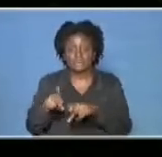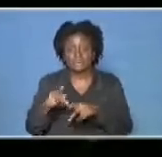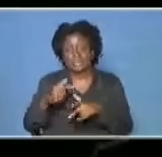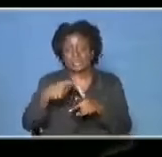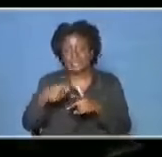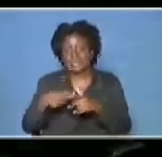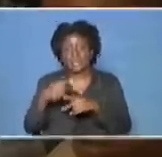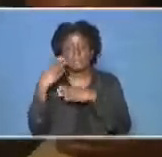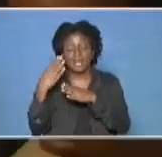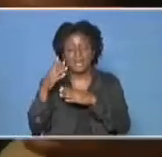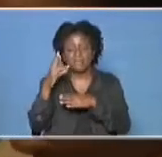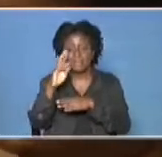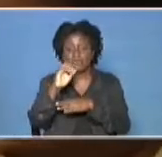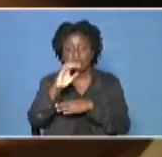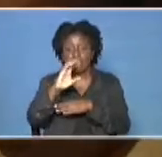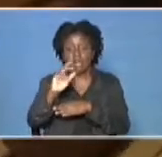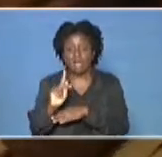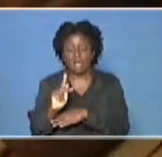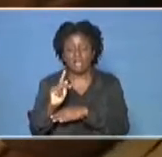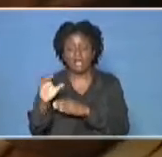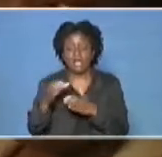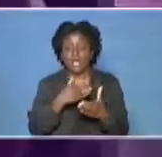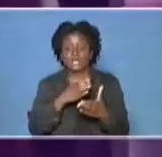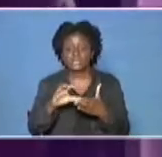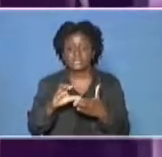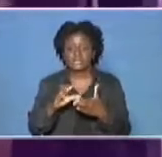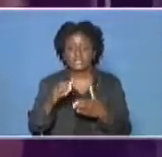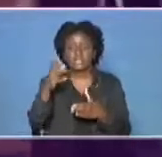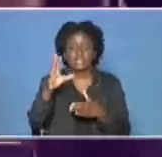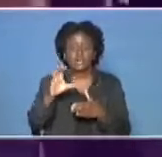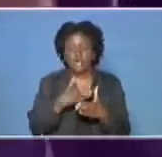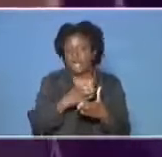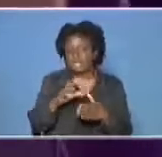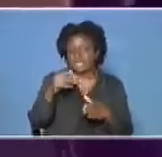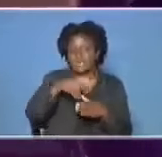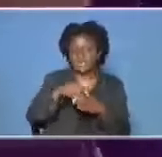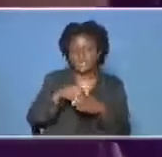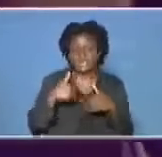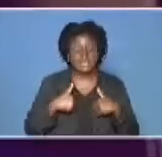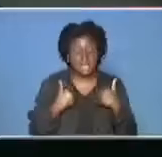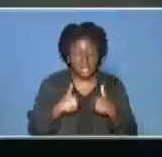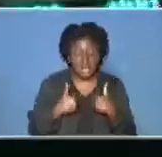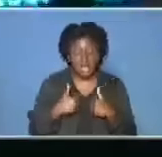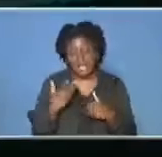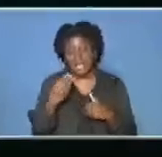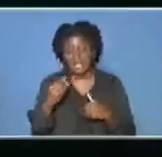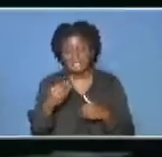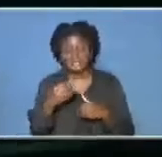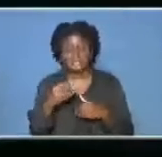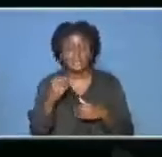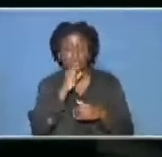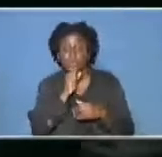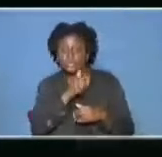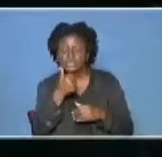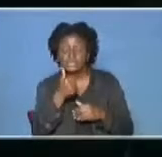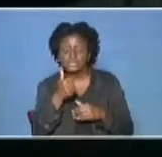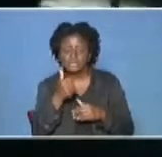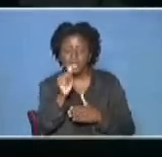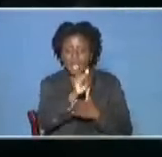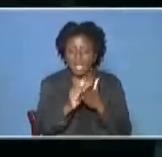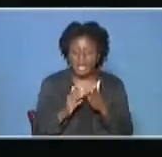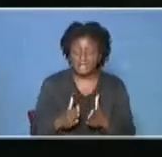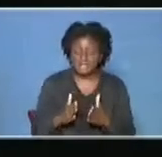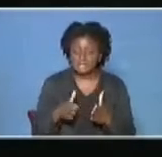the Western Esplanade. The concert featured young and not-so-young artists. Nostalgia taking root